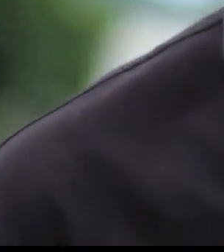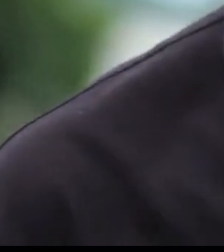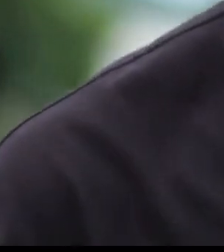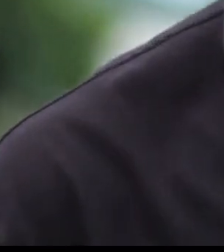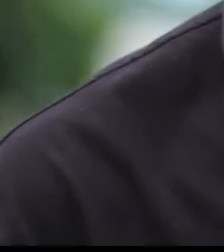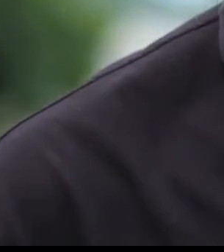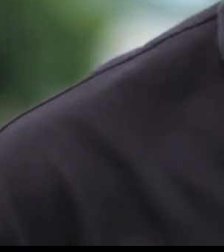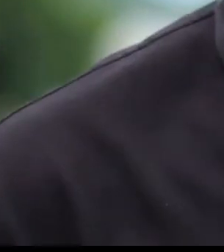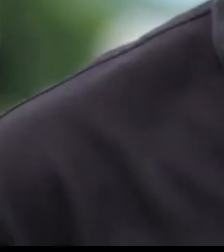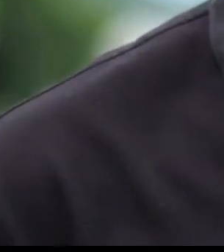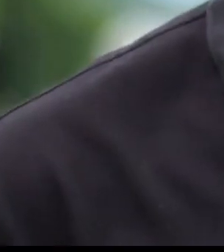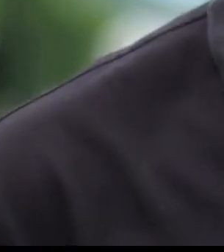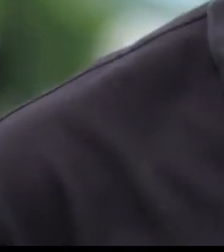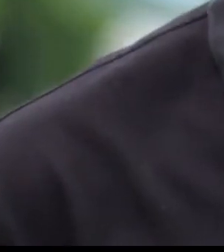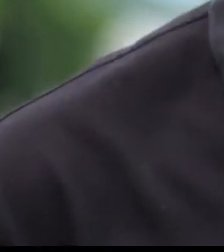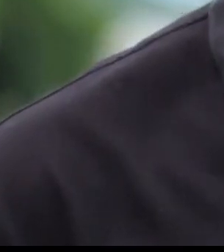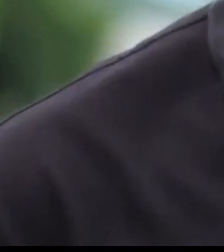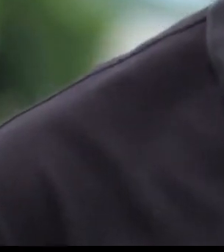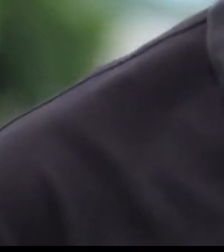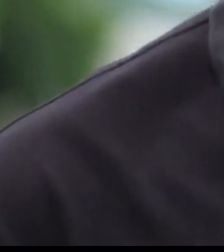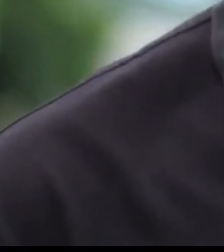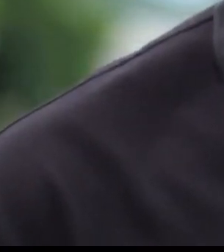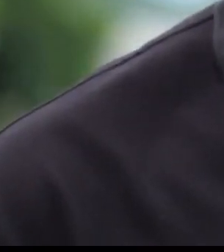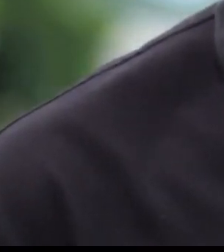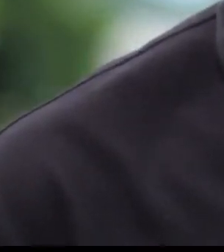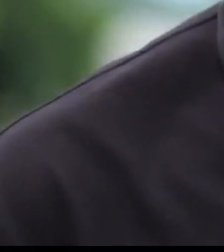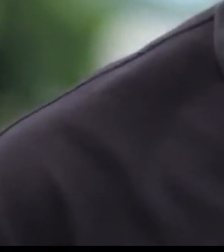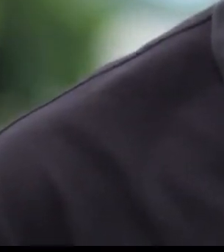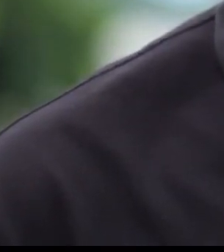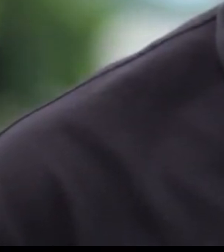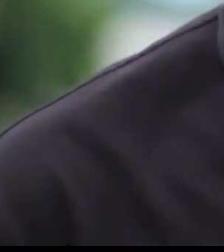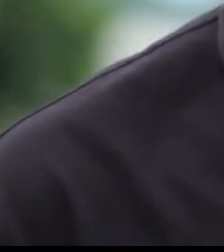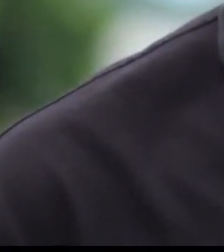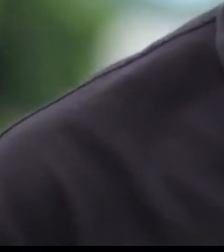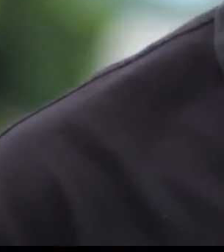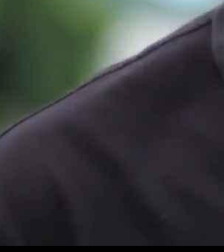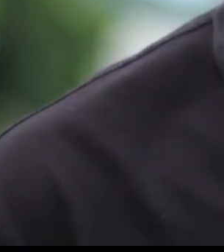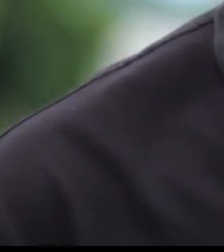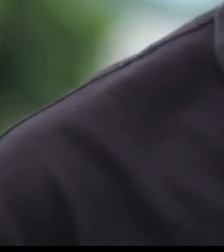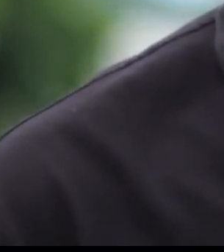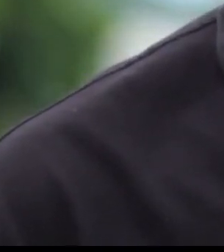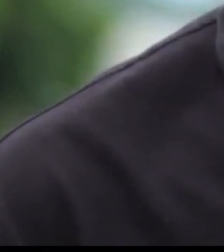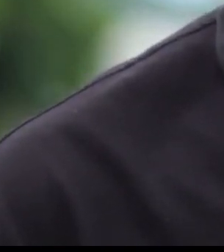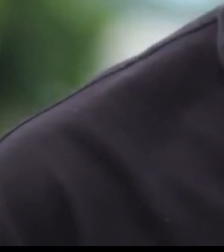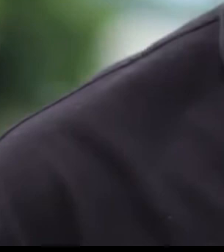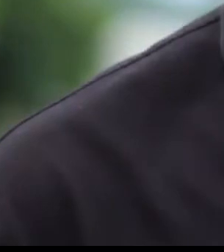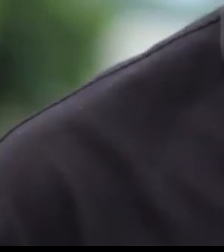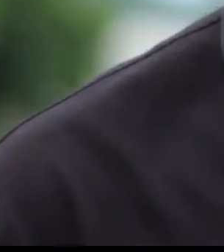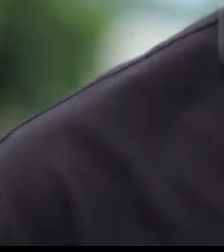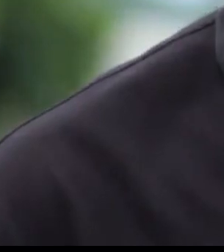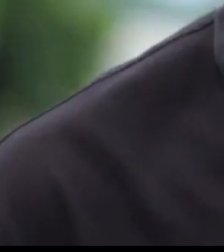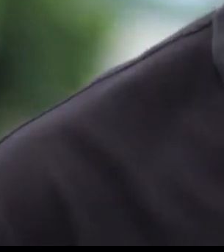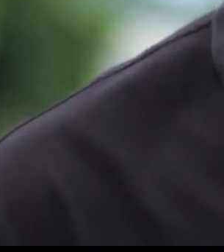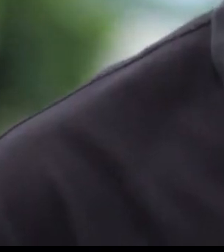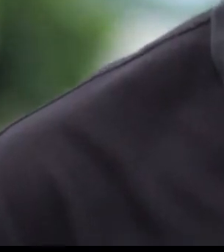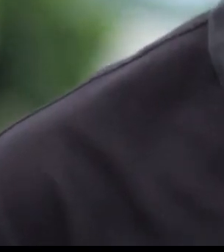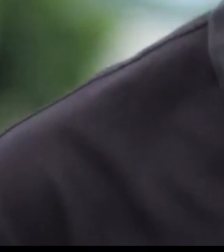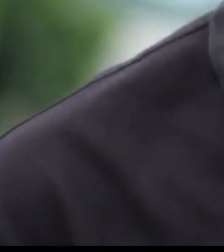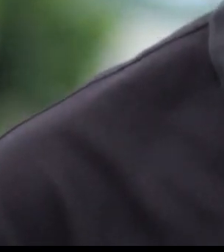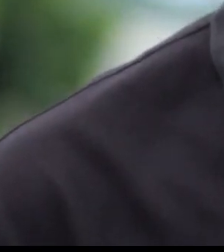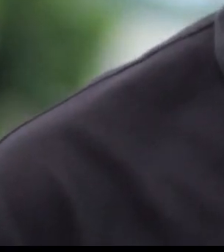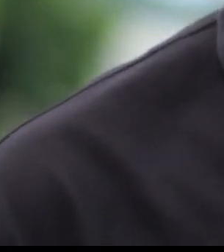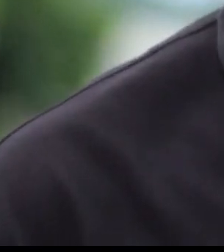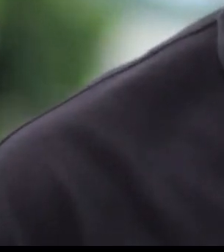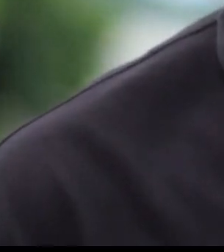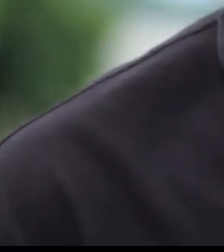happy occasion. On July 10th, 1973, I was with my family in Abaco. I'm